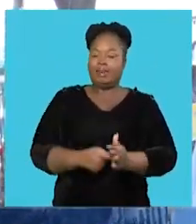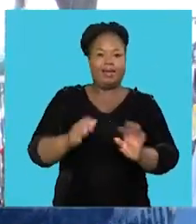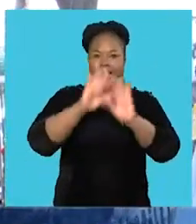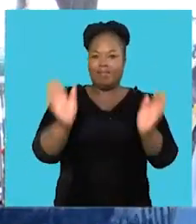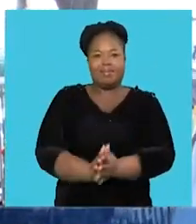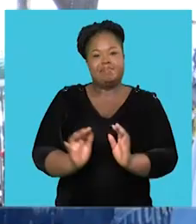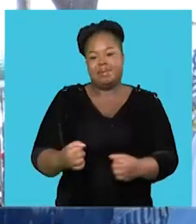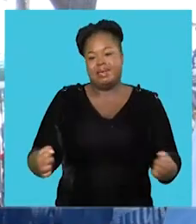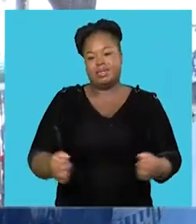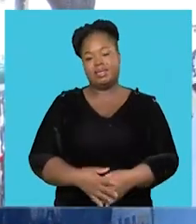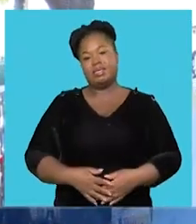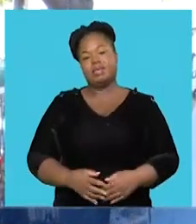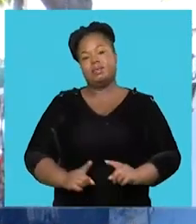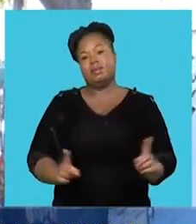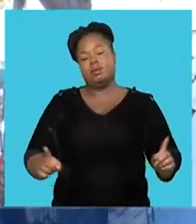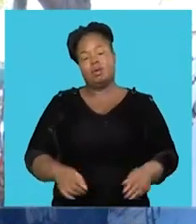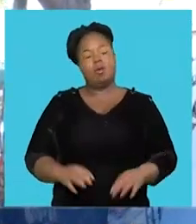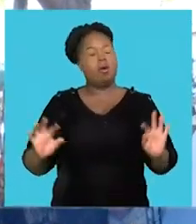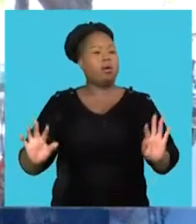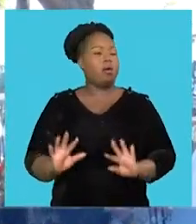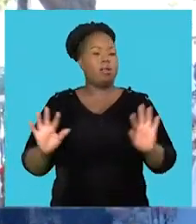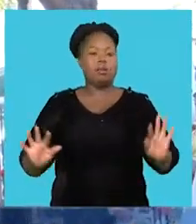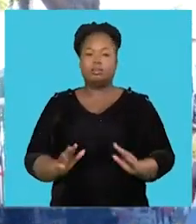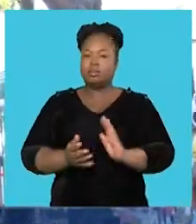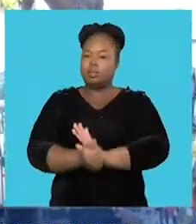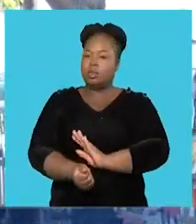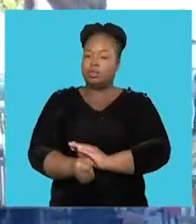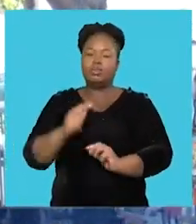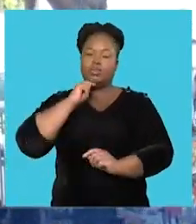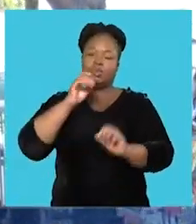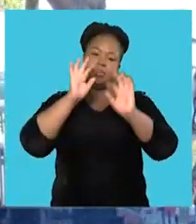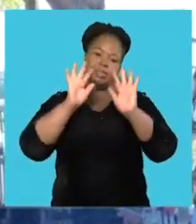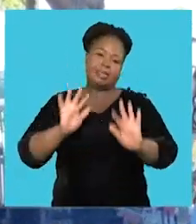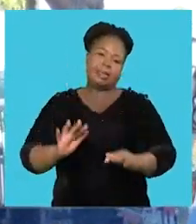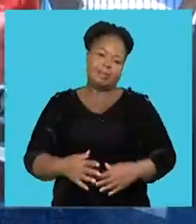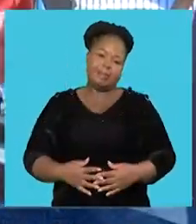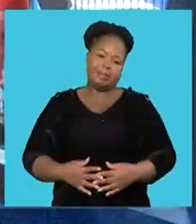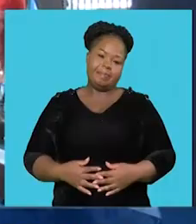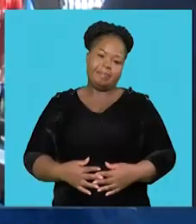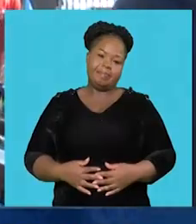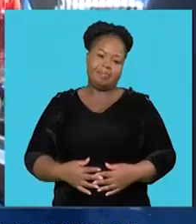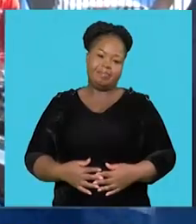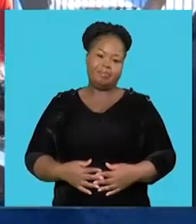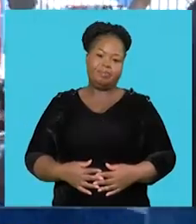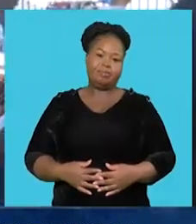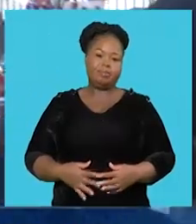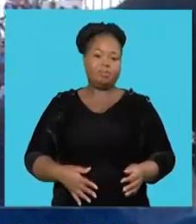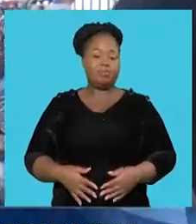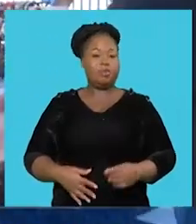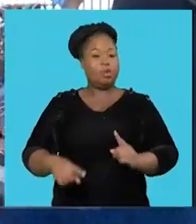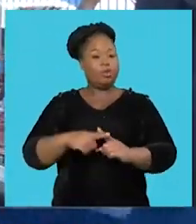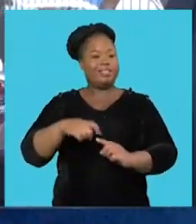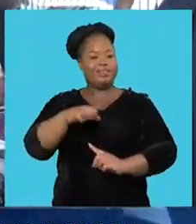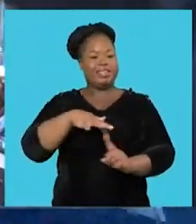everything, but the colors and the talent is amazing. It is amazing. Spirits and positive energy,